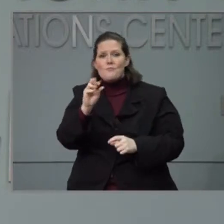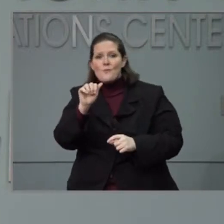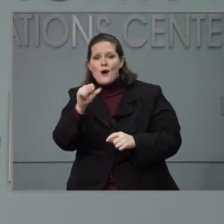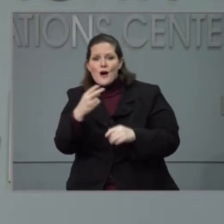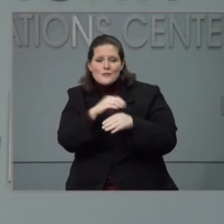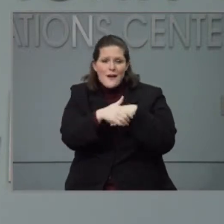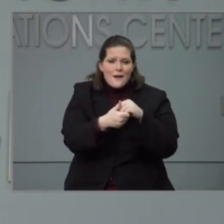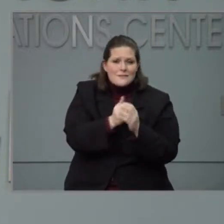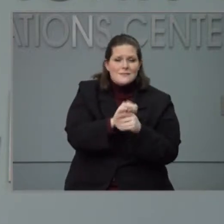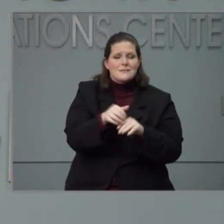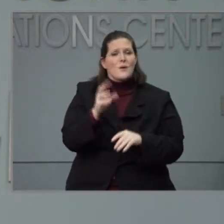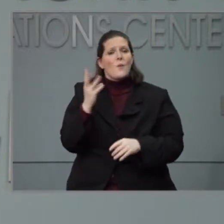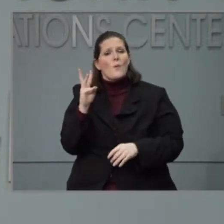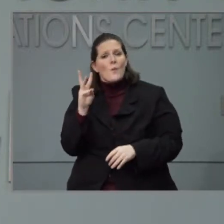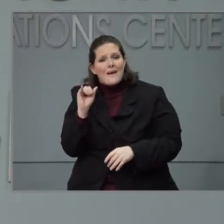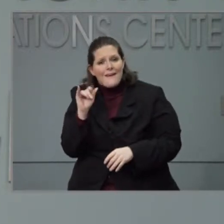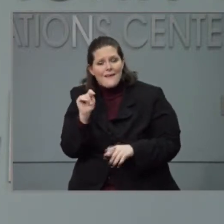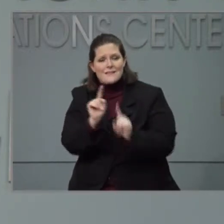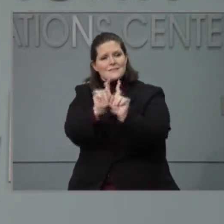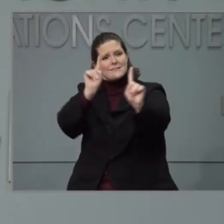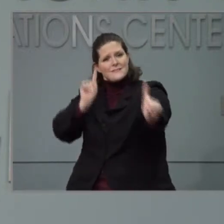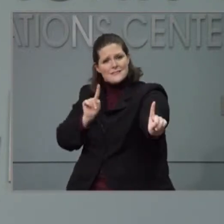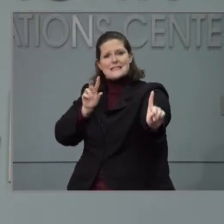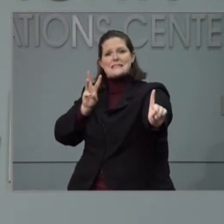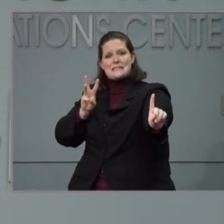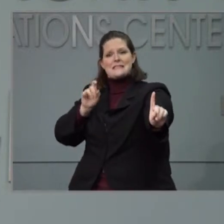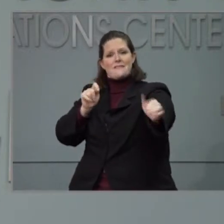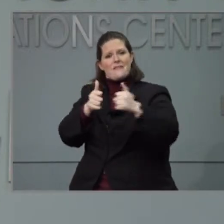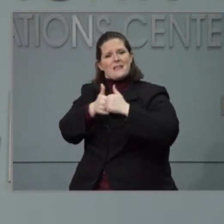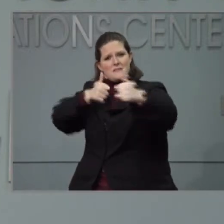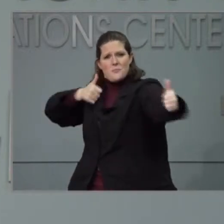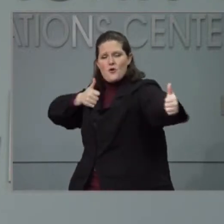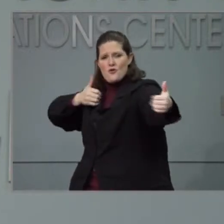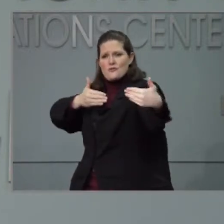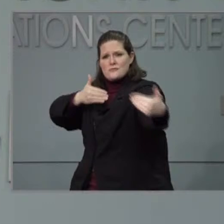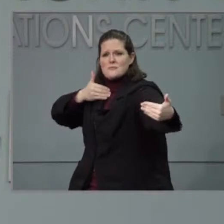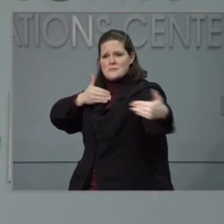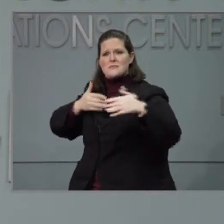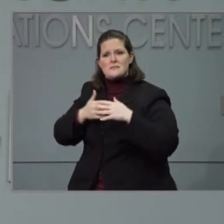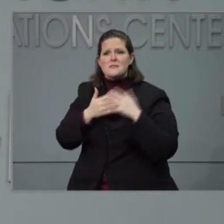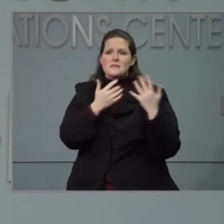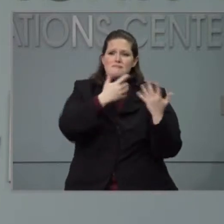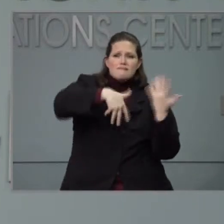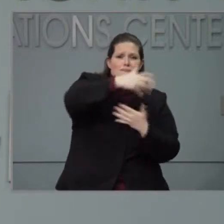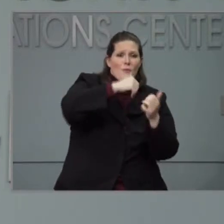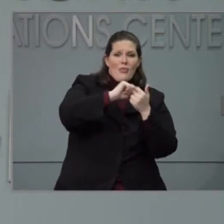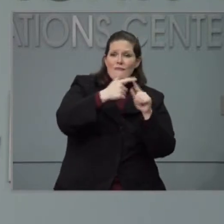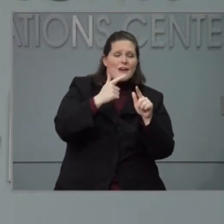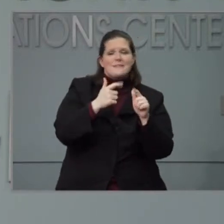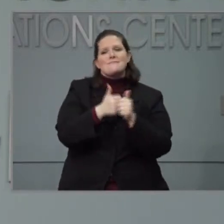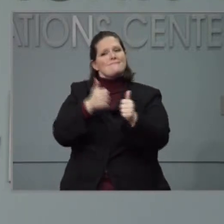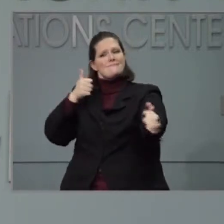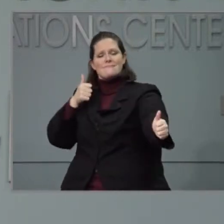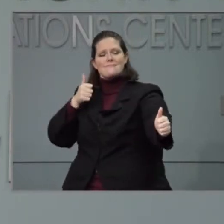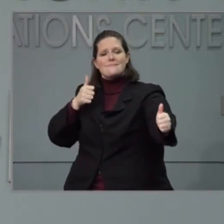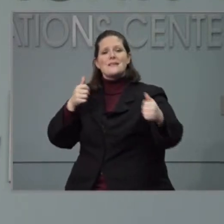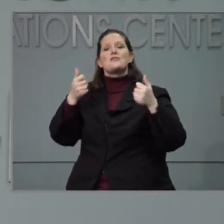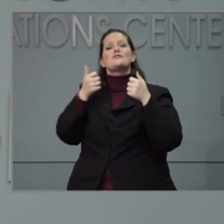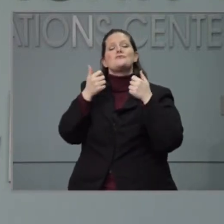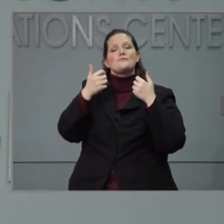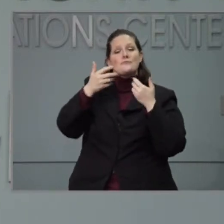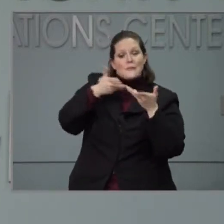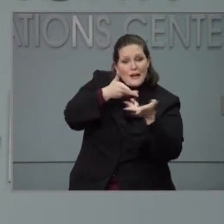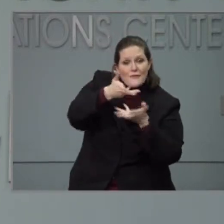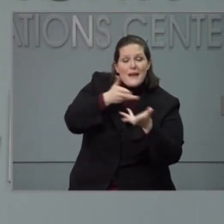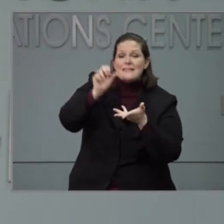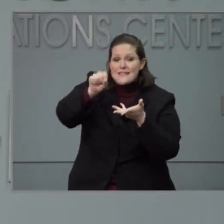your Thanksgiving plans and get creative with the options to celebrate safely. Your community